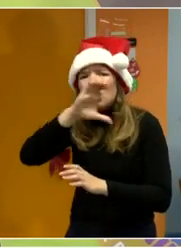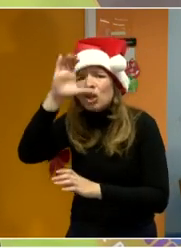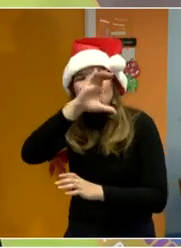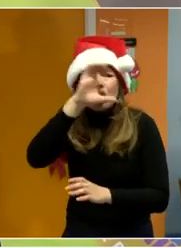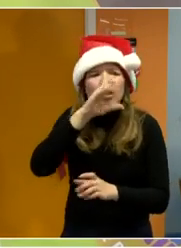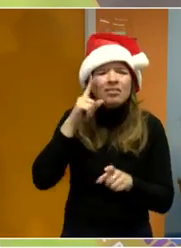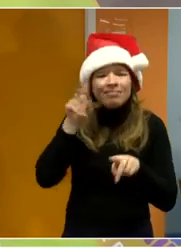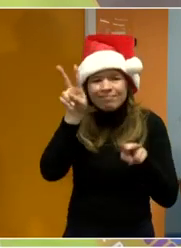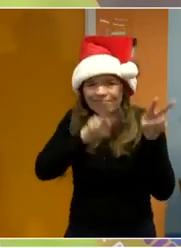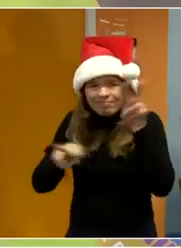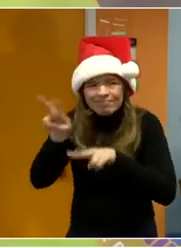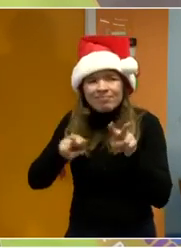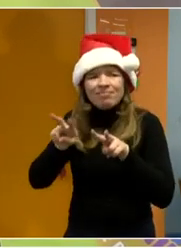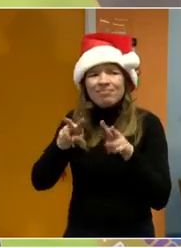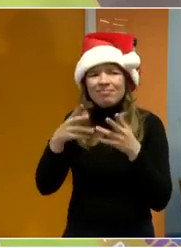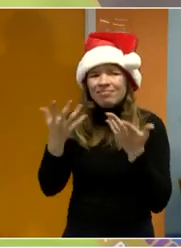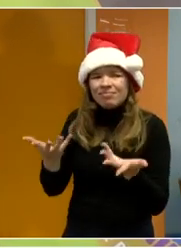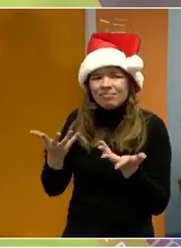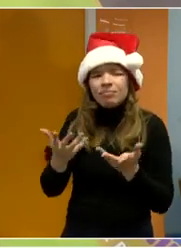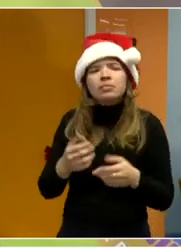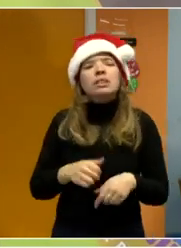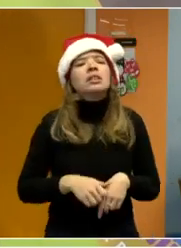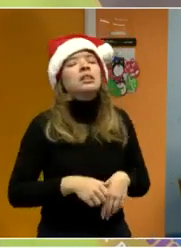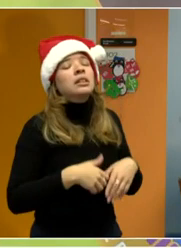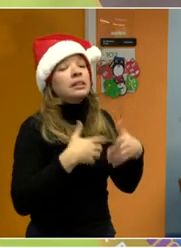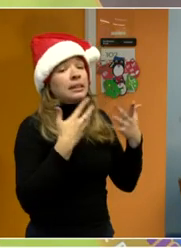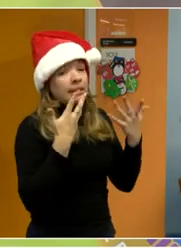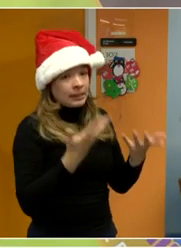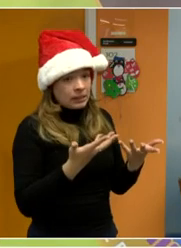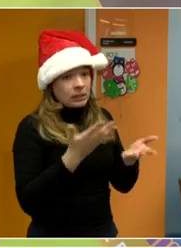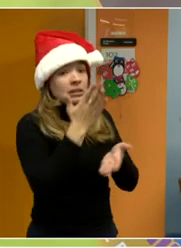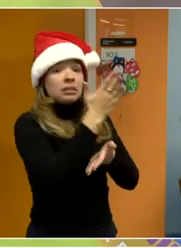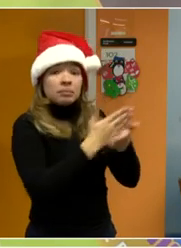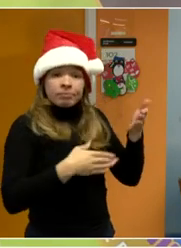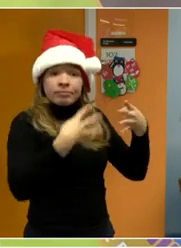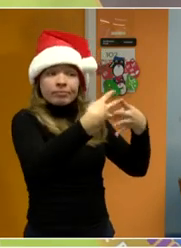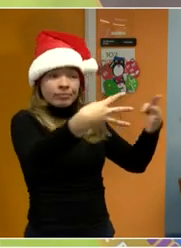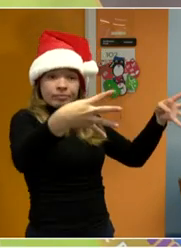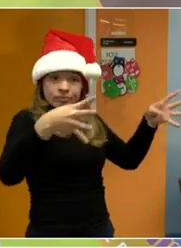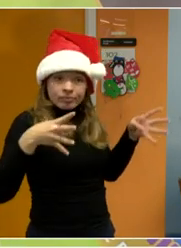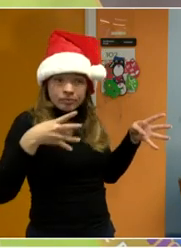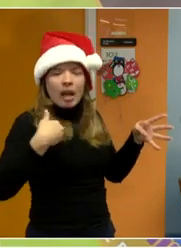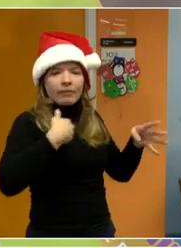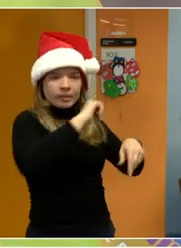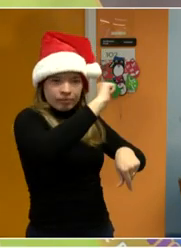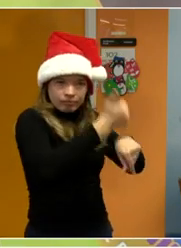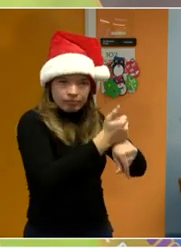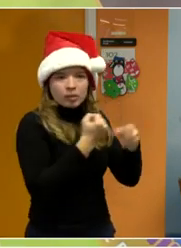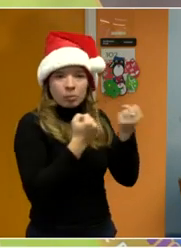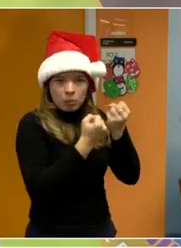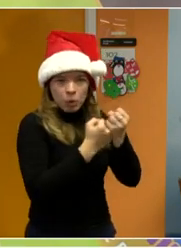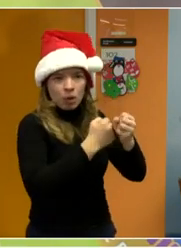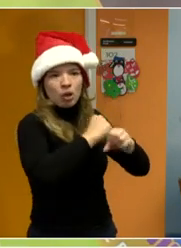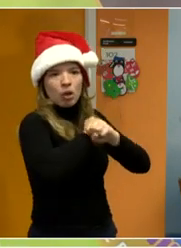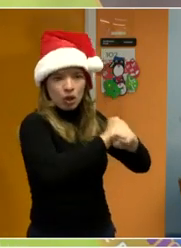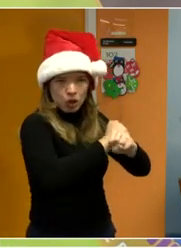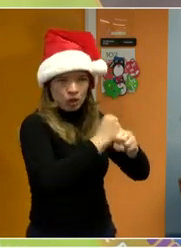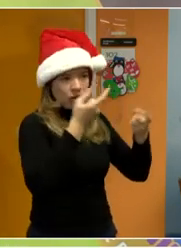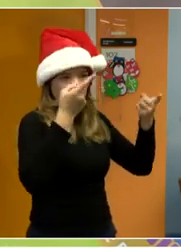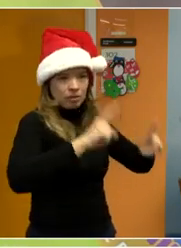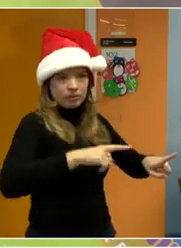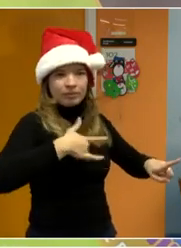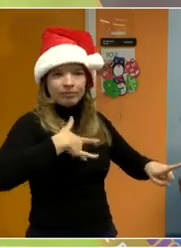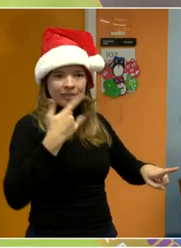There's some fencing that is going around that will support the security of the event for the world